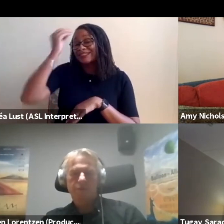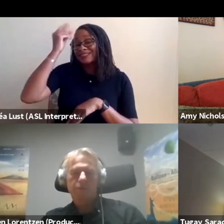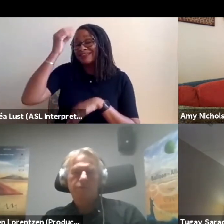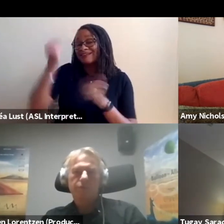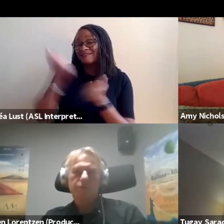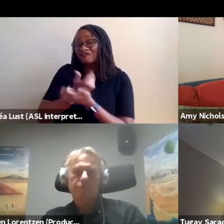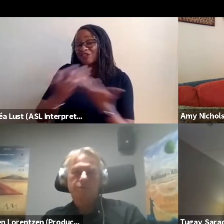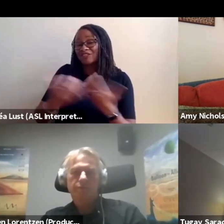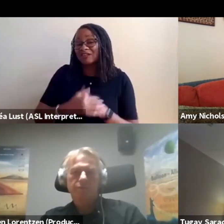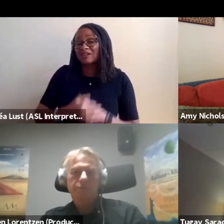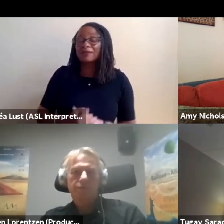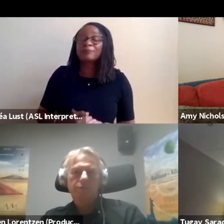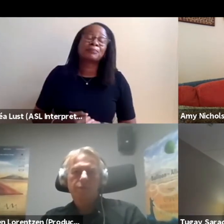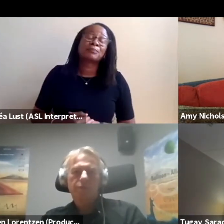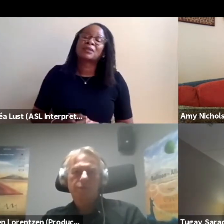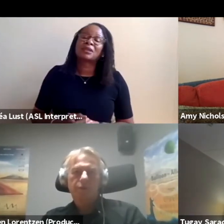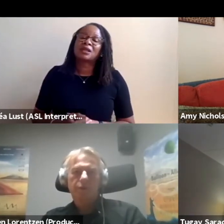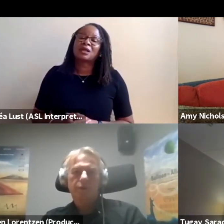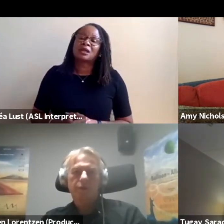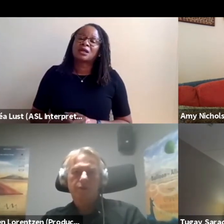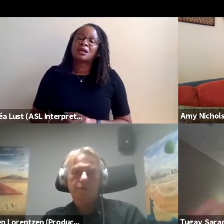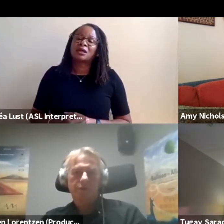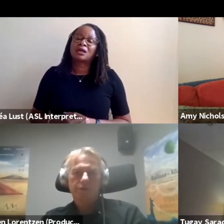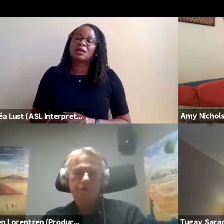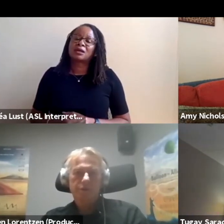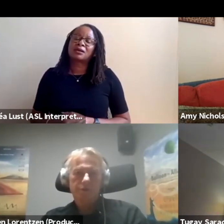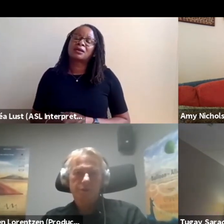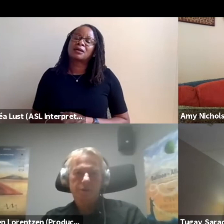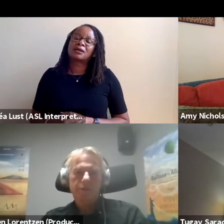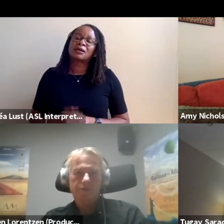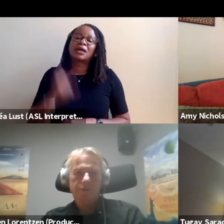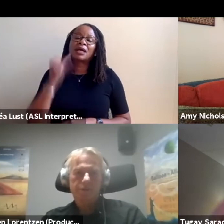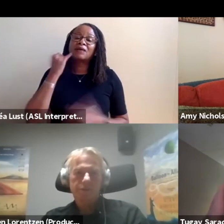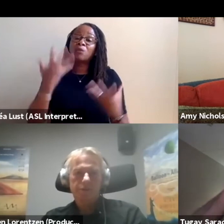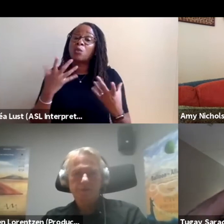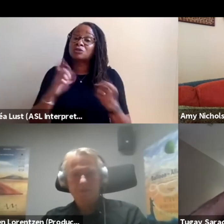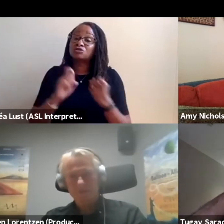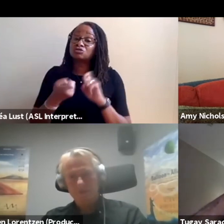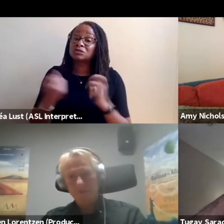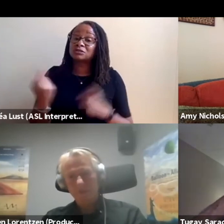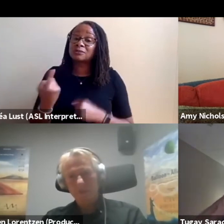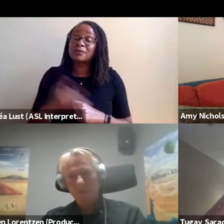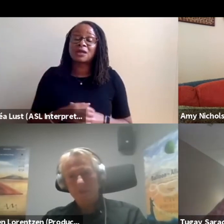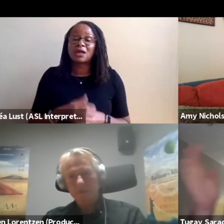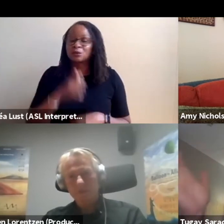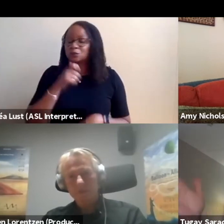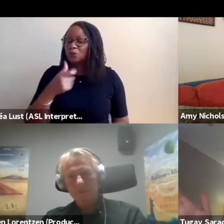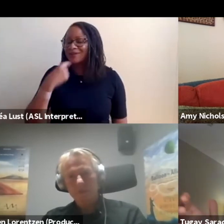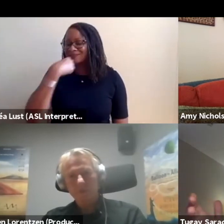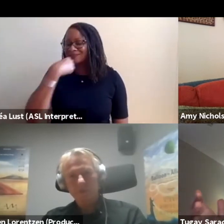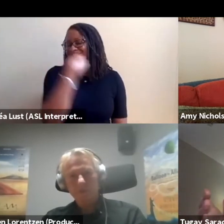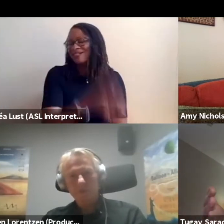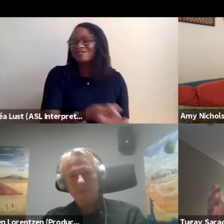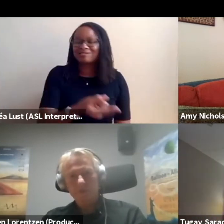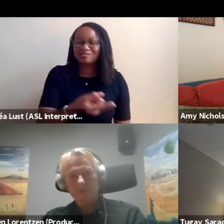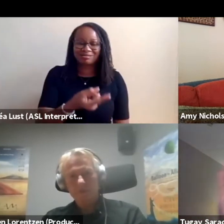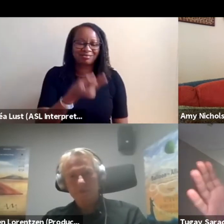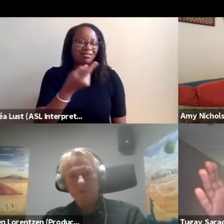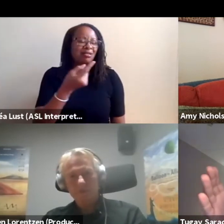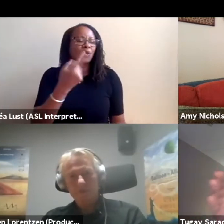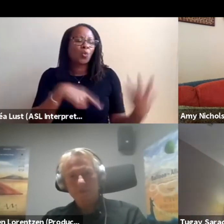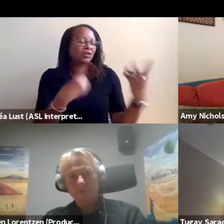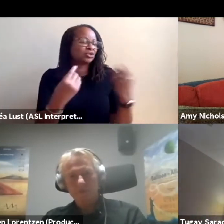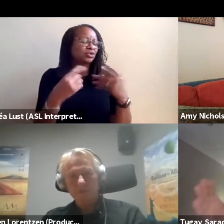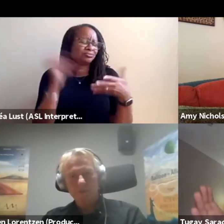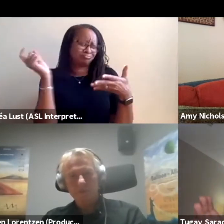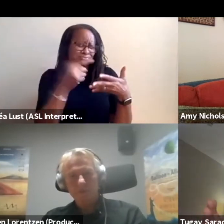think it is so important that if we want to change something, we don't want to tell people what to do. We don't want to tell people this is the